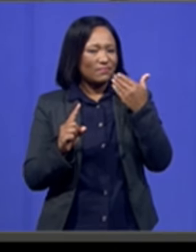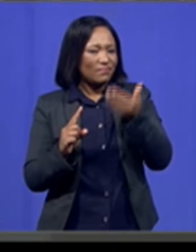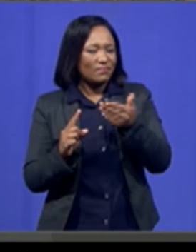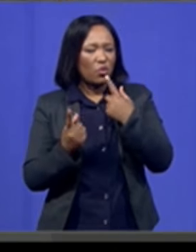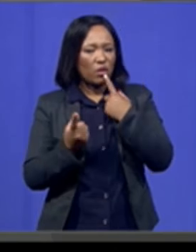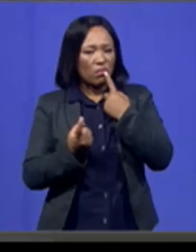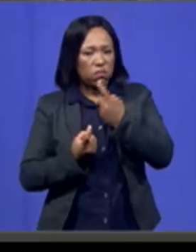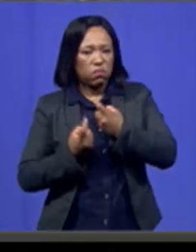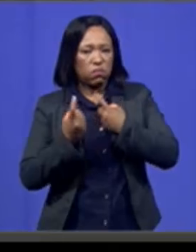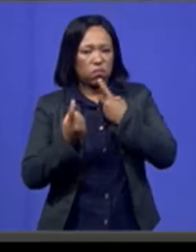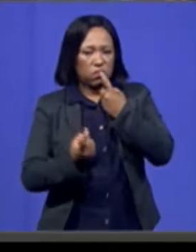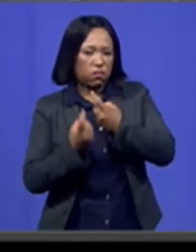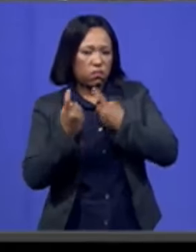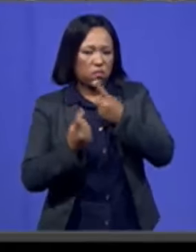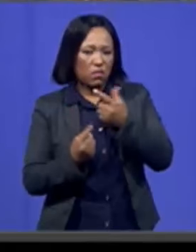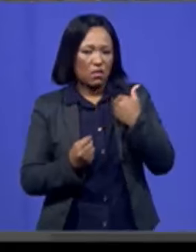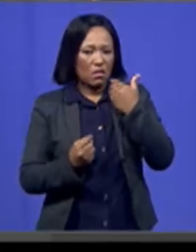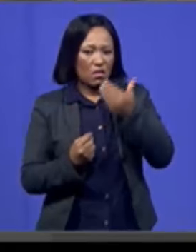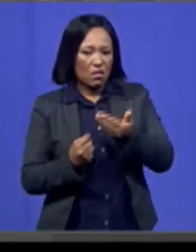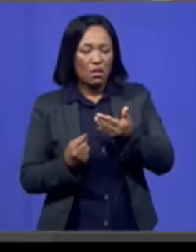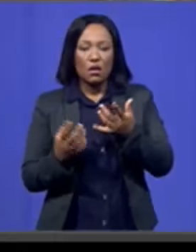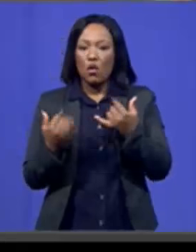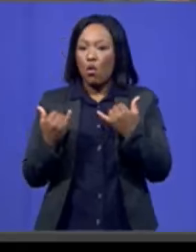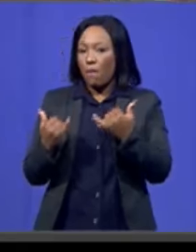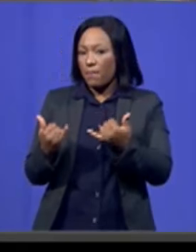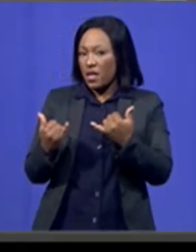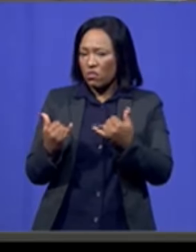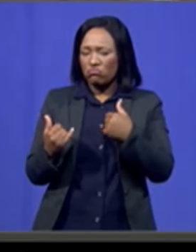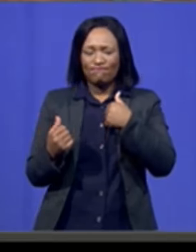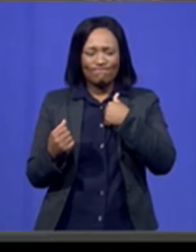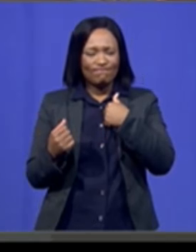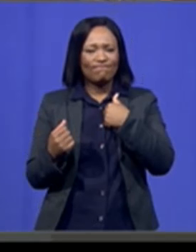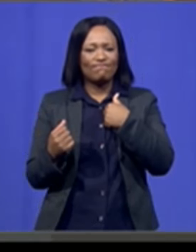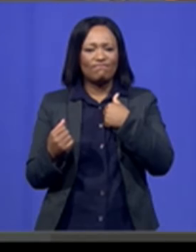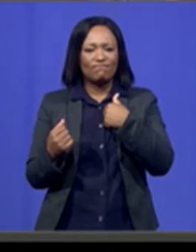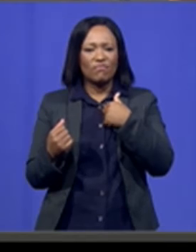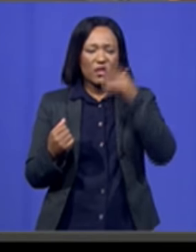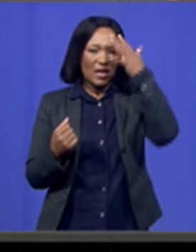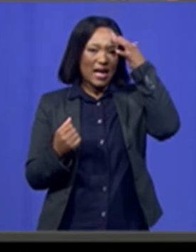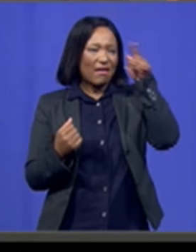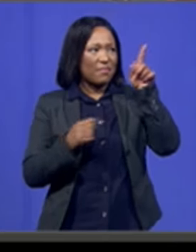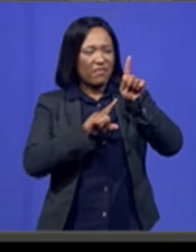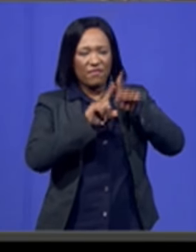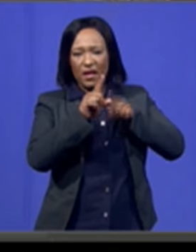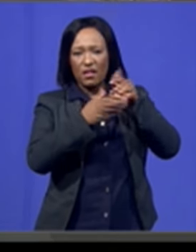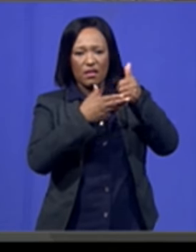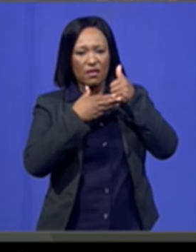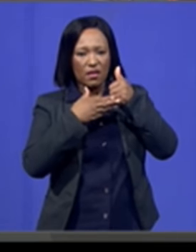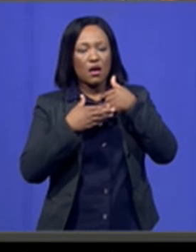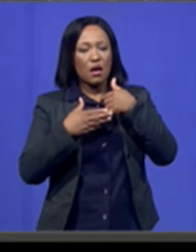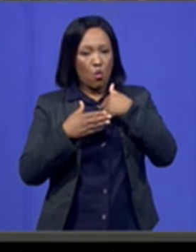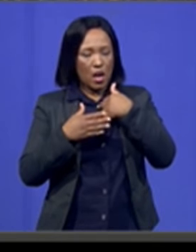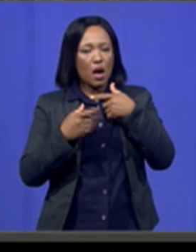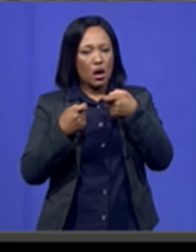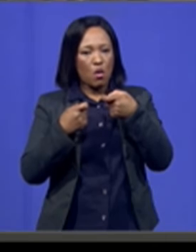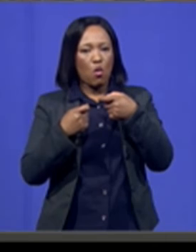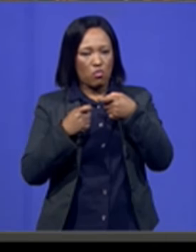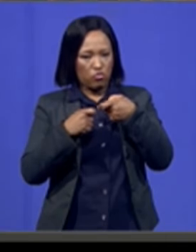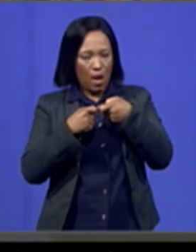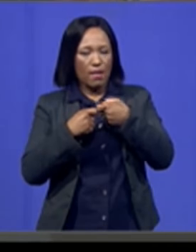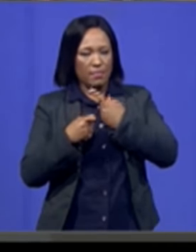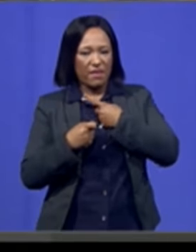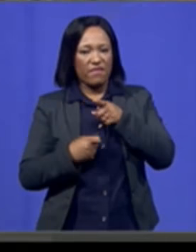tsone ga se hela ka gone gompieno yana ke yone maitlhomo magolo a rona government e paletse ke gore thusa rona re tlo go ipaakanyetsa. Baagi